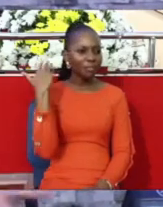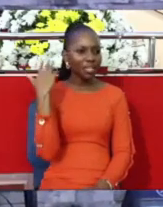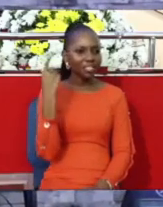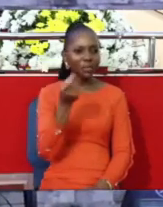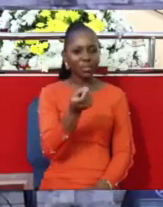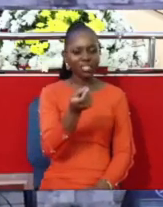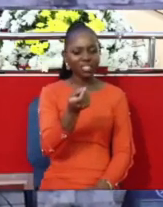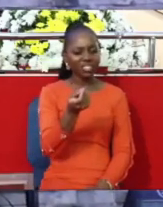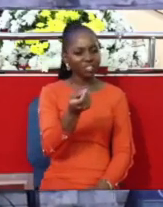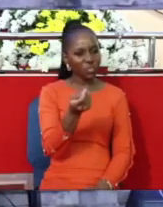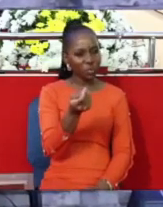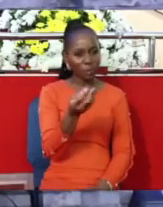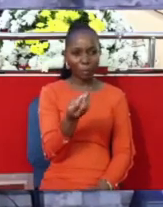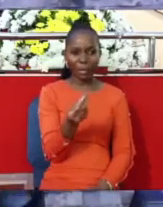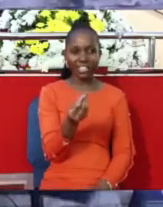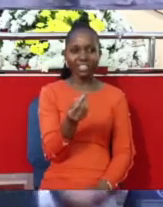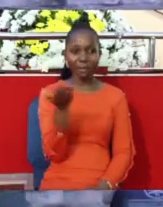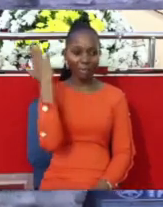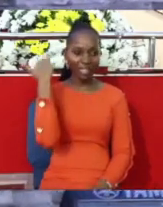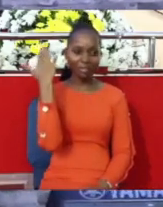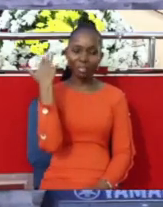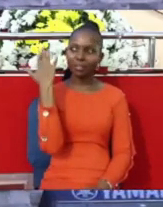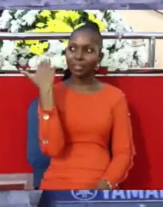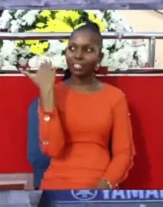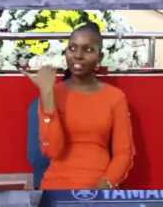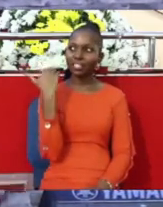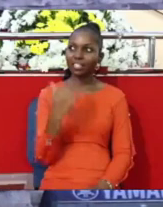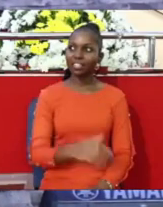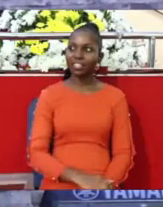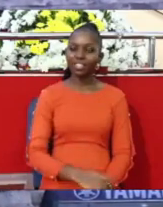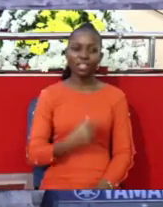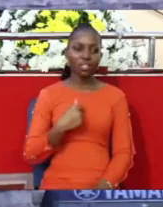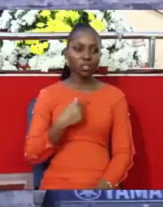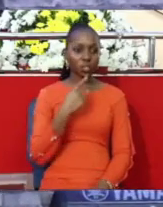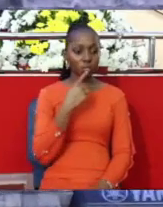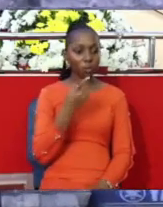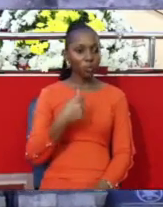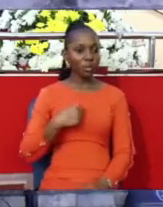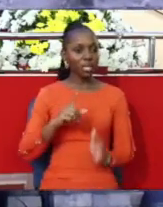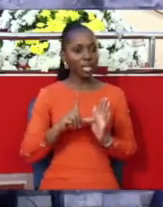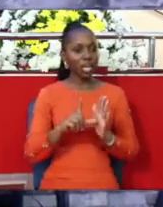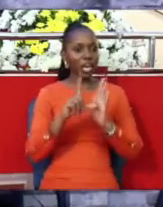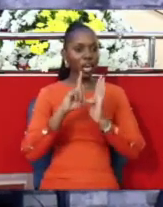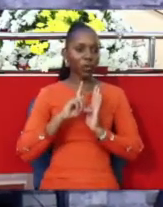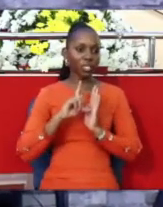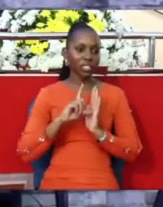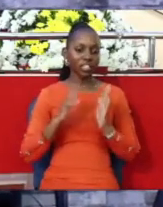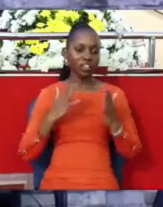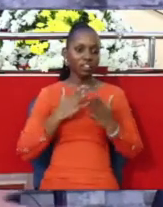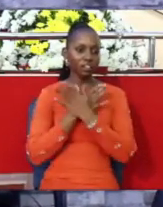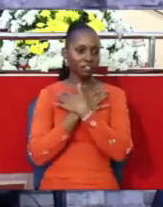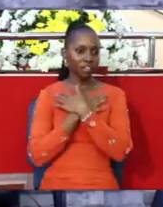Kitu kidogo. Sikumpa yote. Lakini nimpa kiasi. I gave a portion. Na